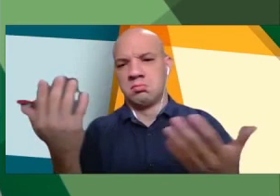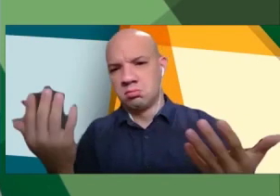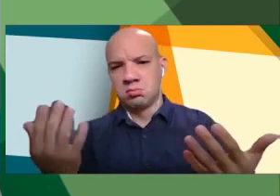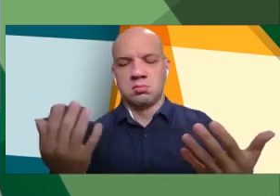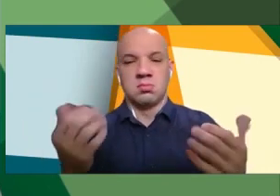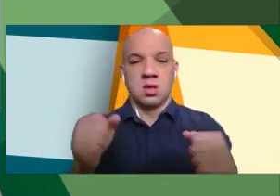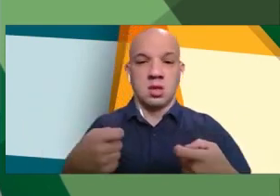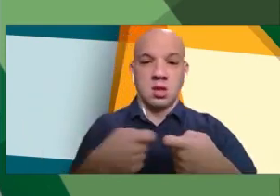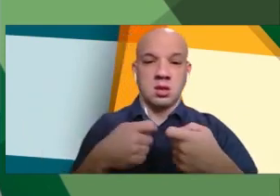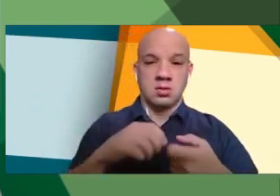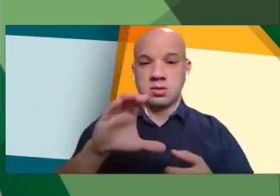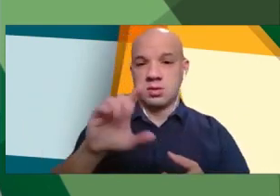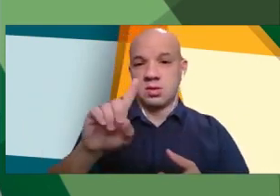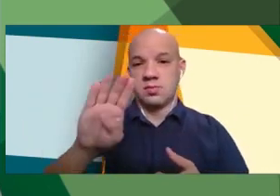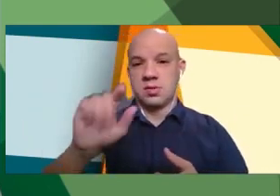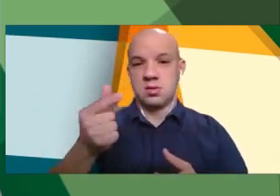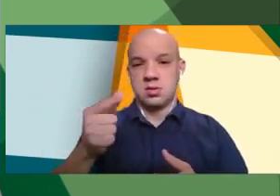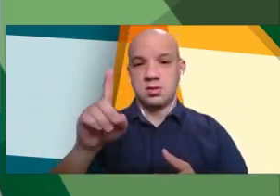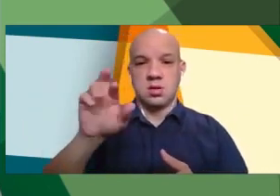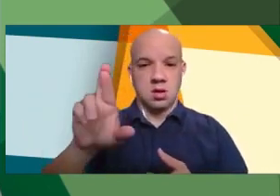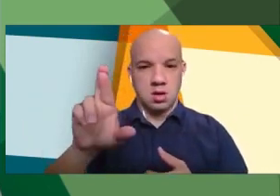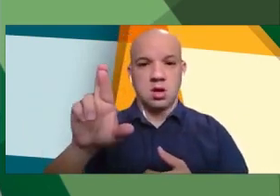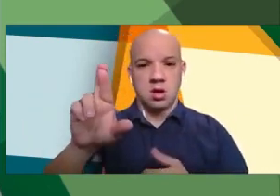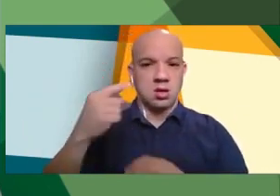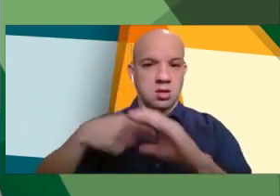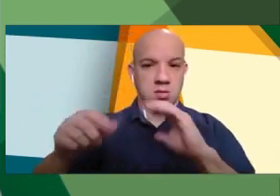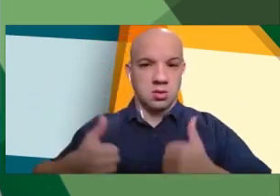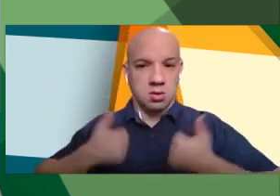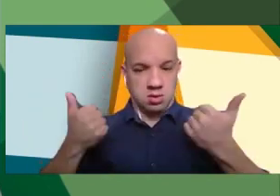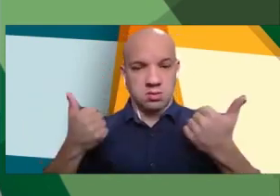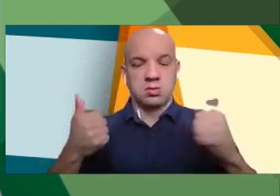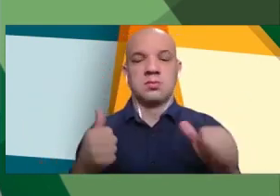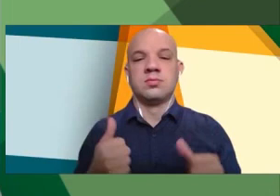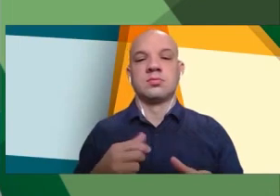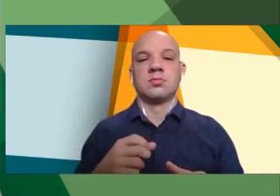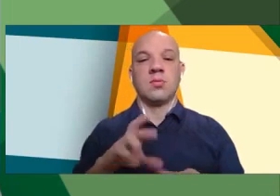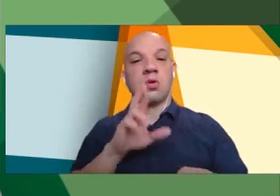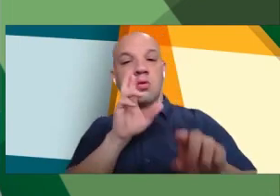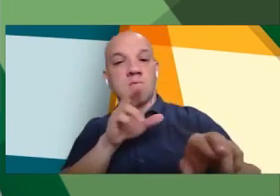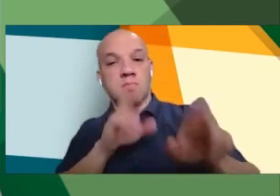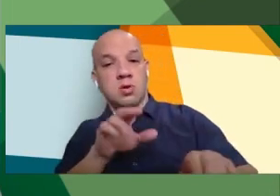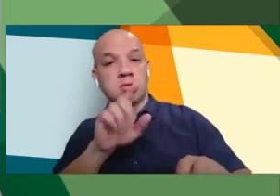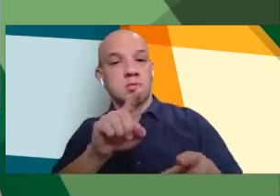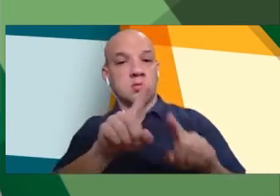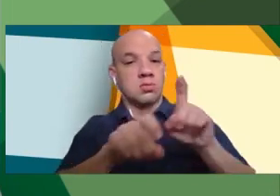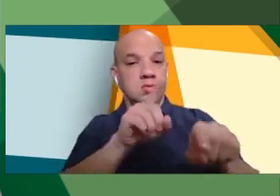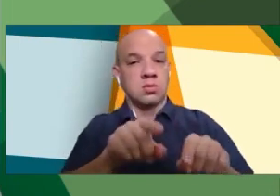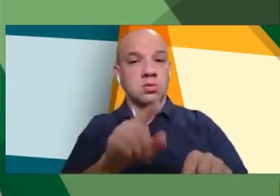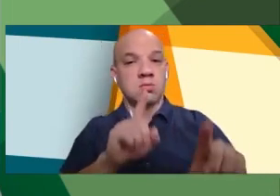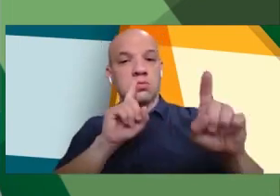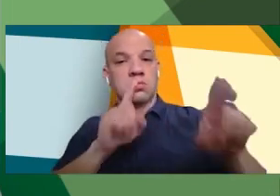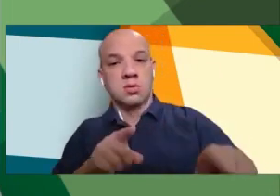electronic CDBG-DR mailing address. All the responses to those questions will be answered